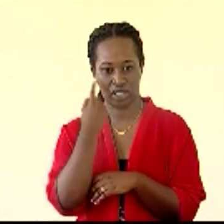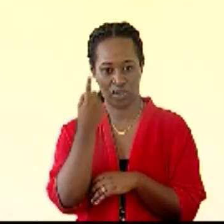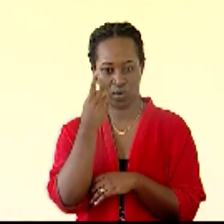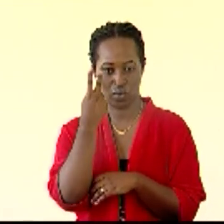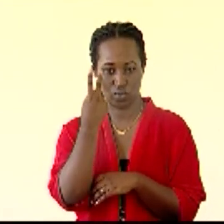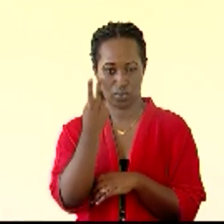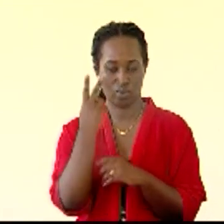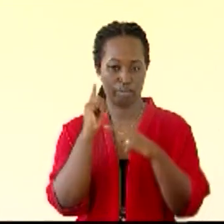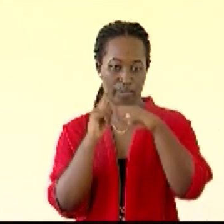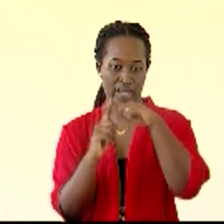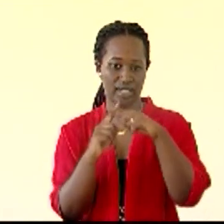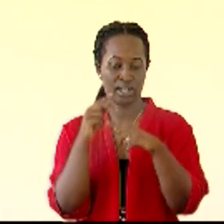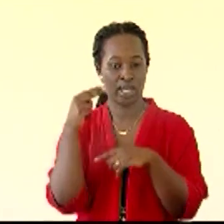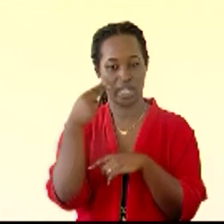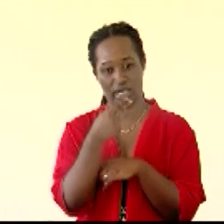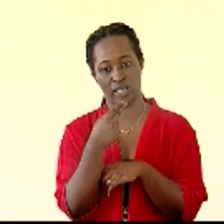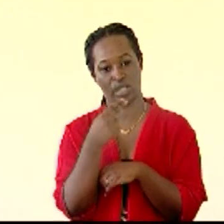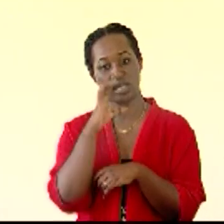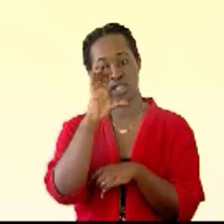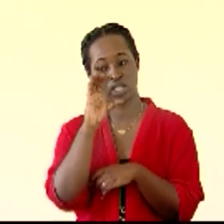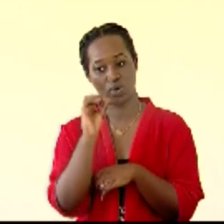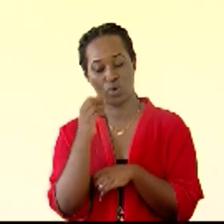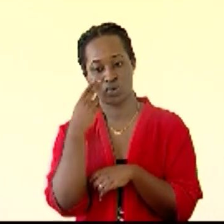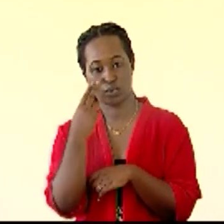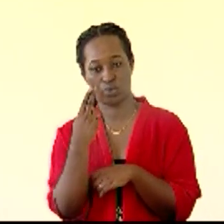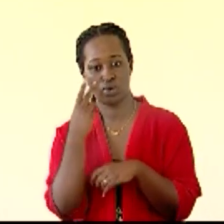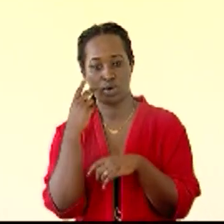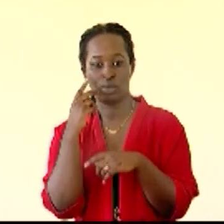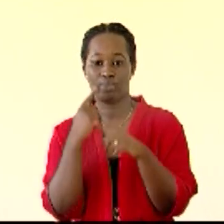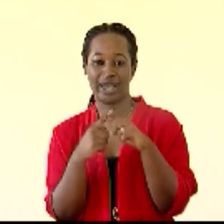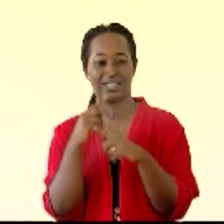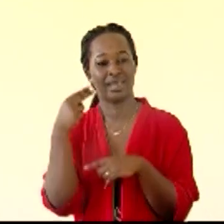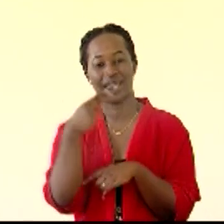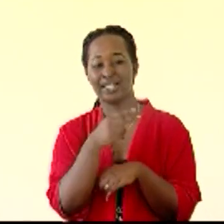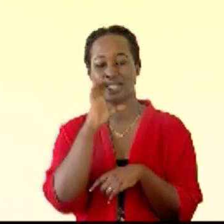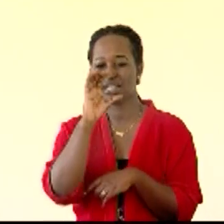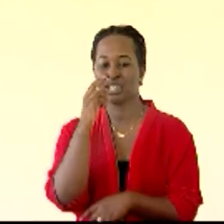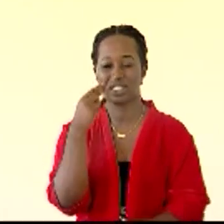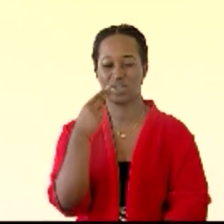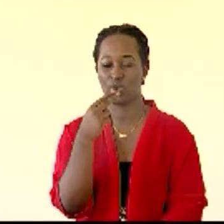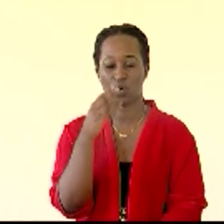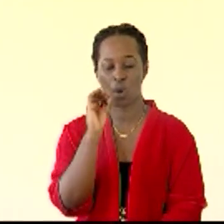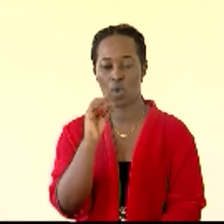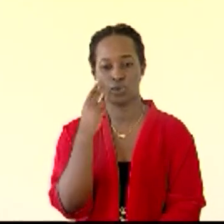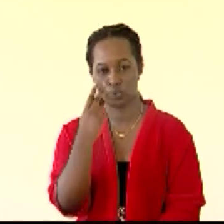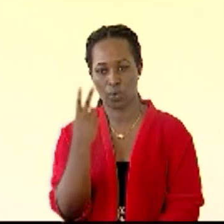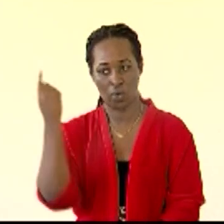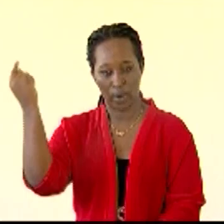H2O. Now the CO2 comes in. How shall we fix it